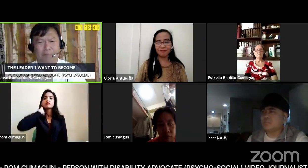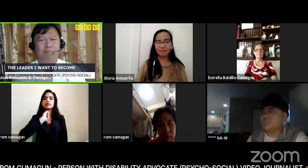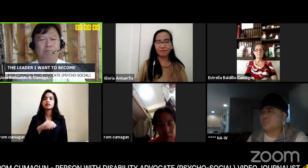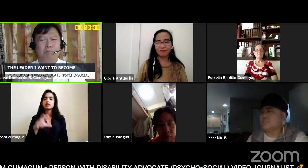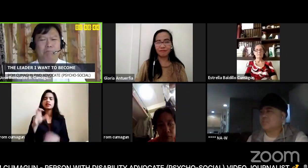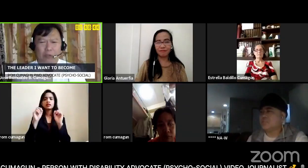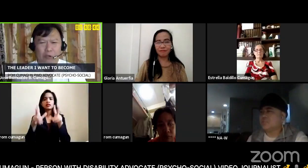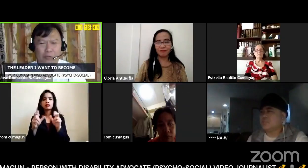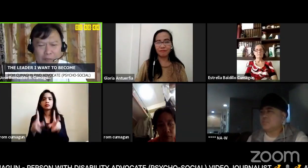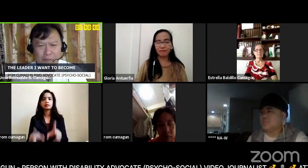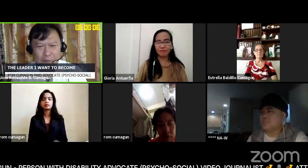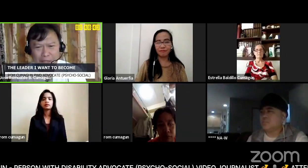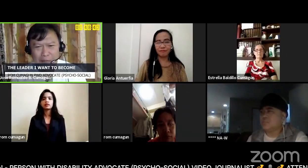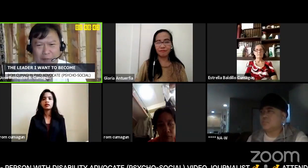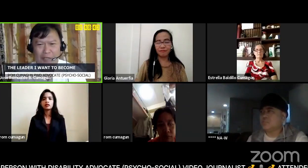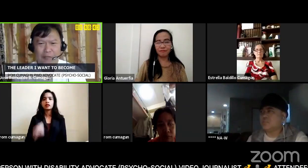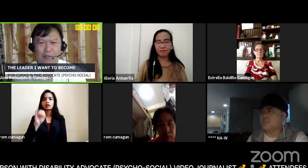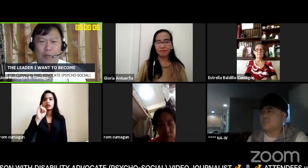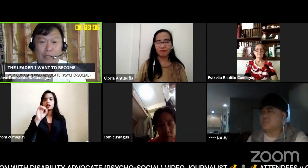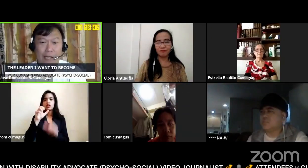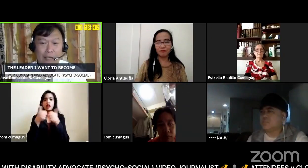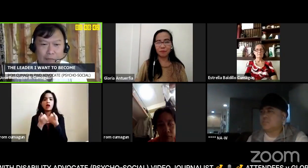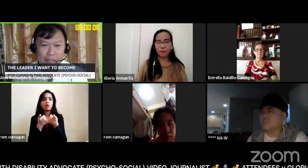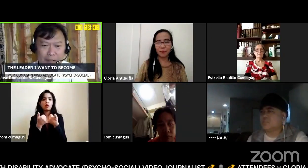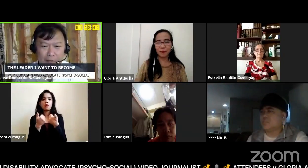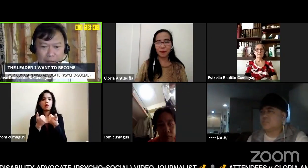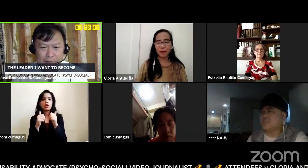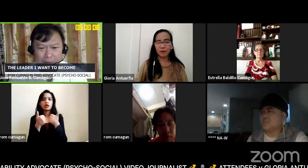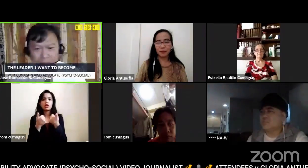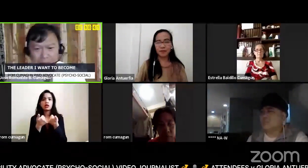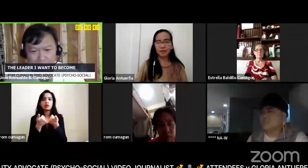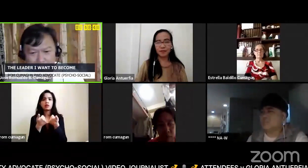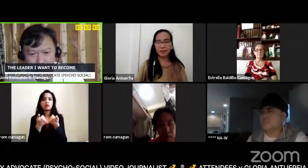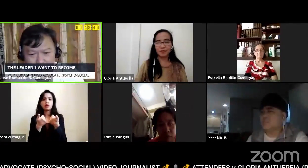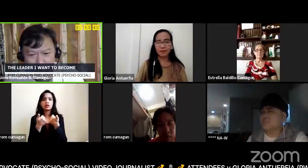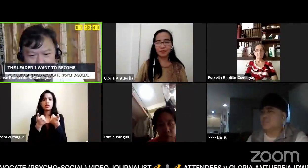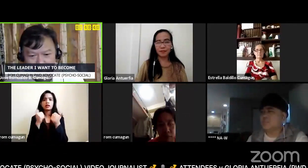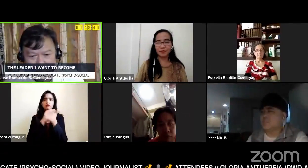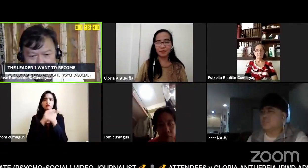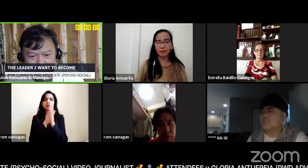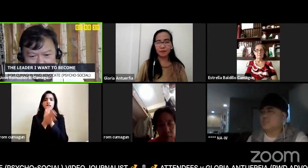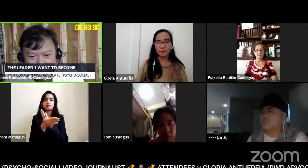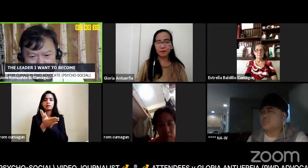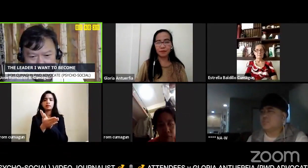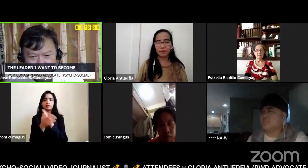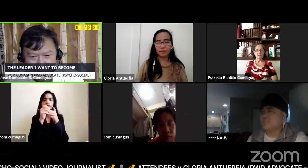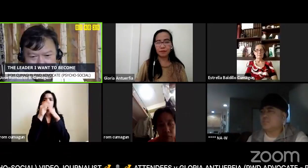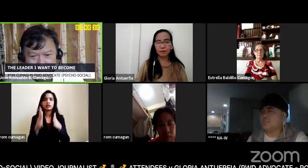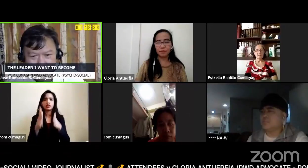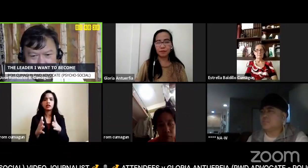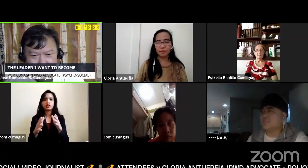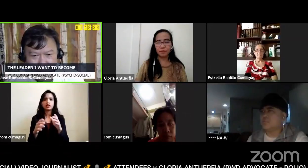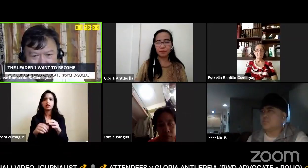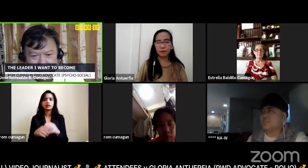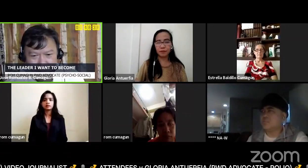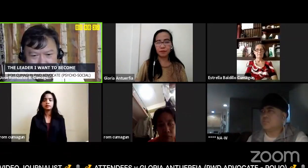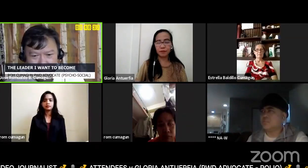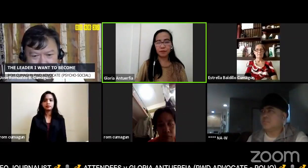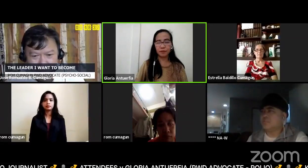Now, I think in order for us to answer what kind of leader we want to